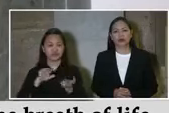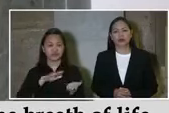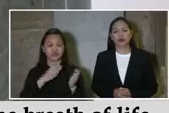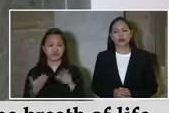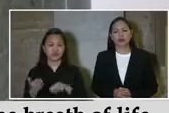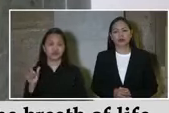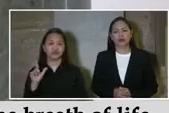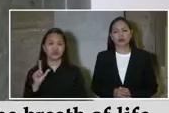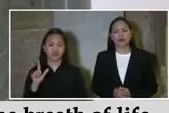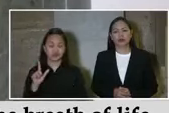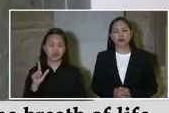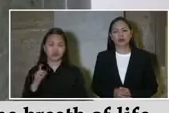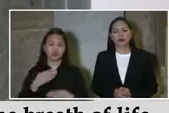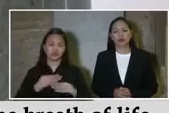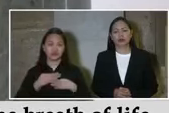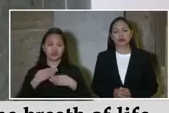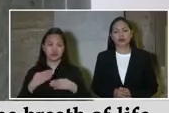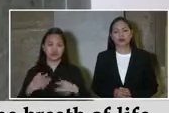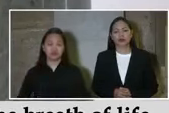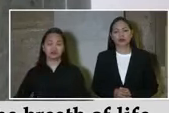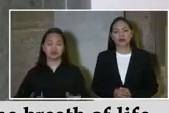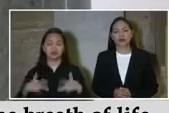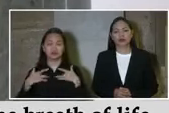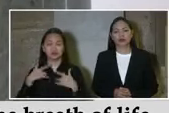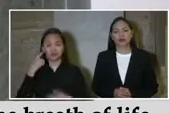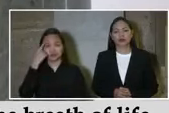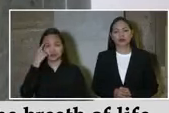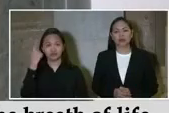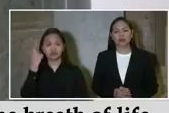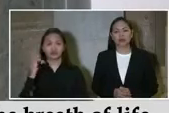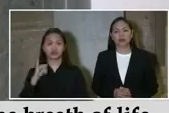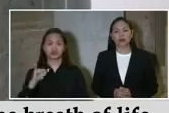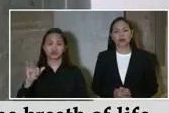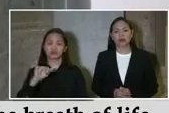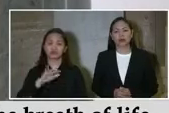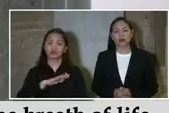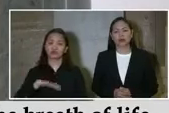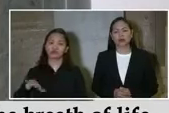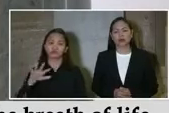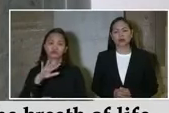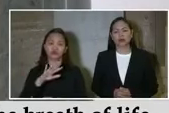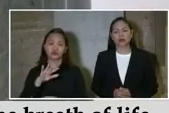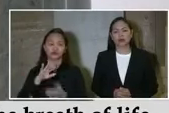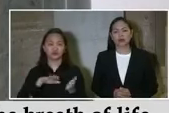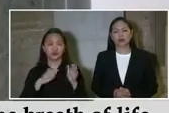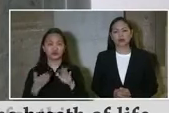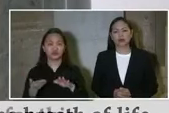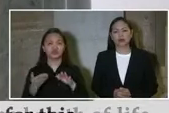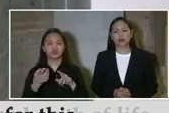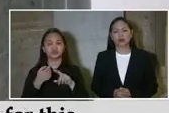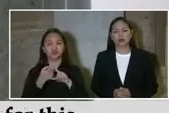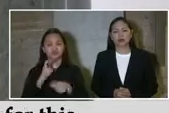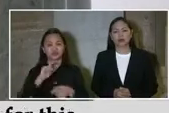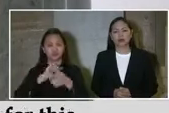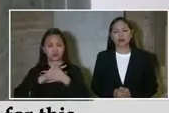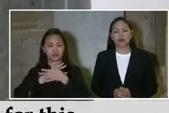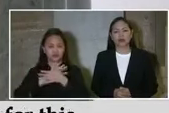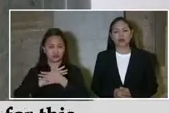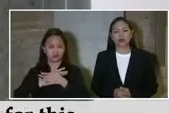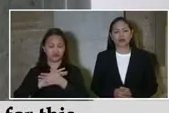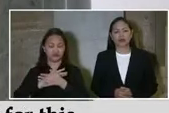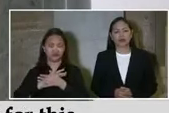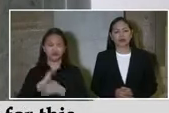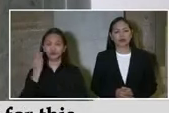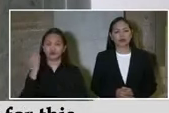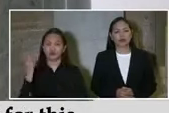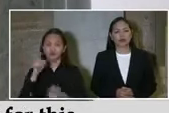Lazarus, breathe the breath of life everlasting on all those who died from the coronavirus.